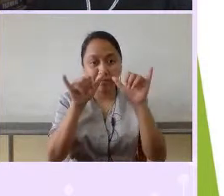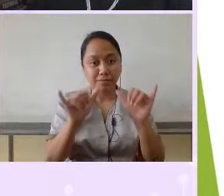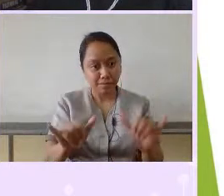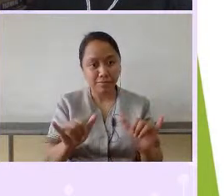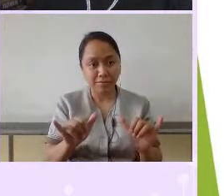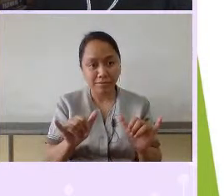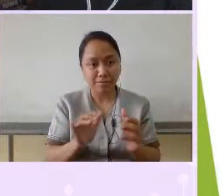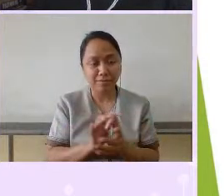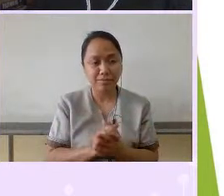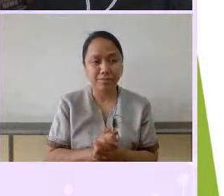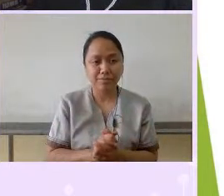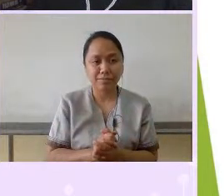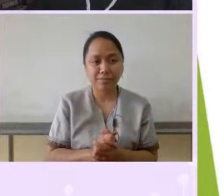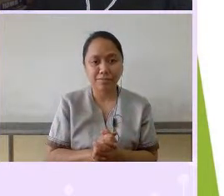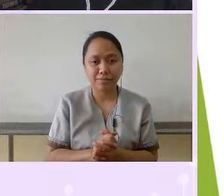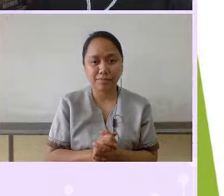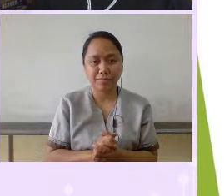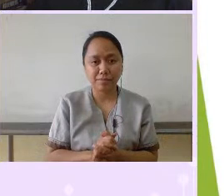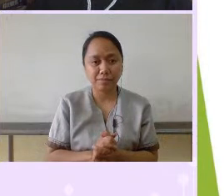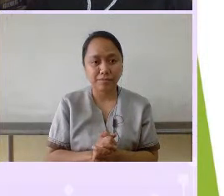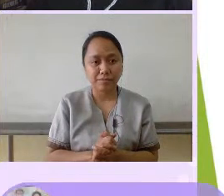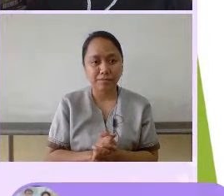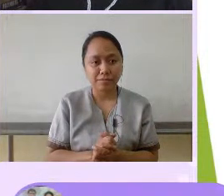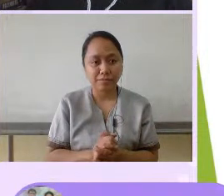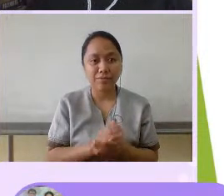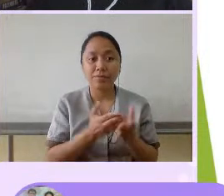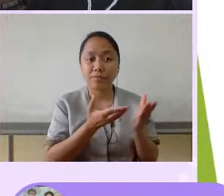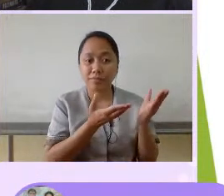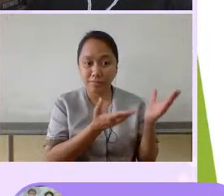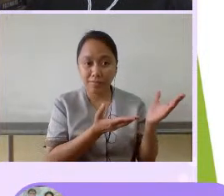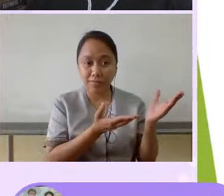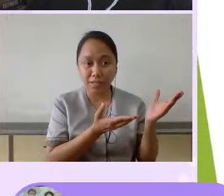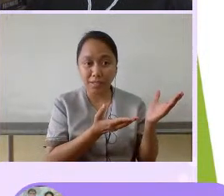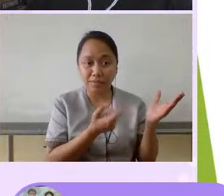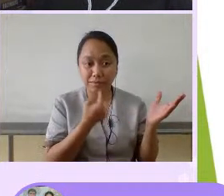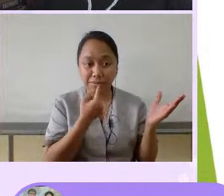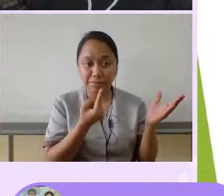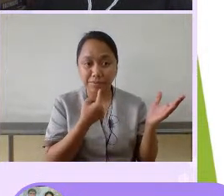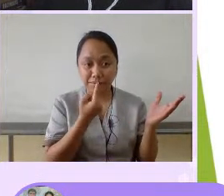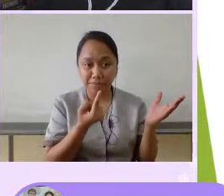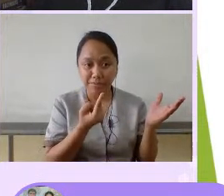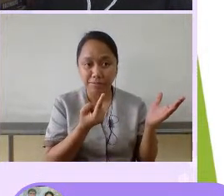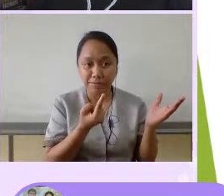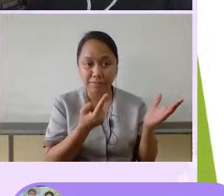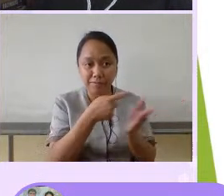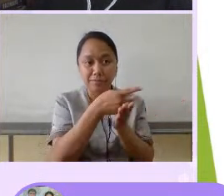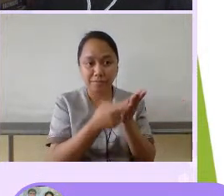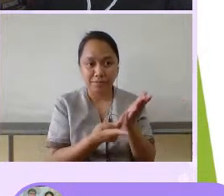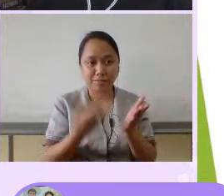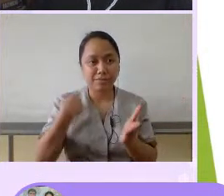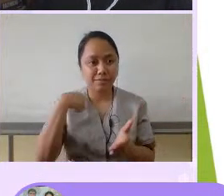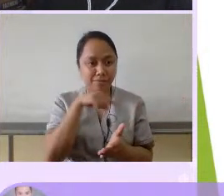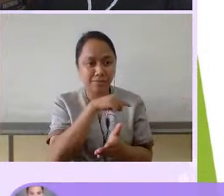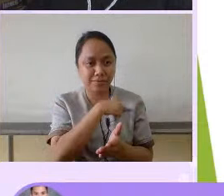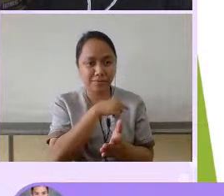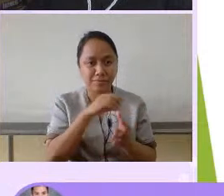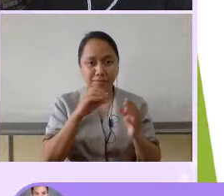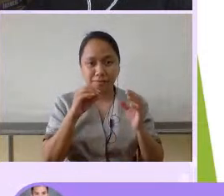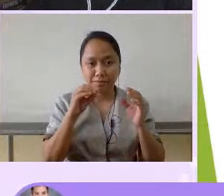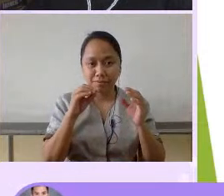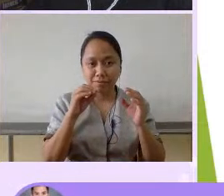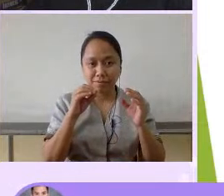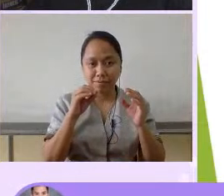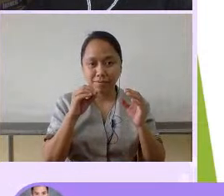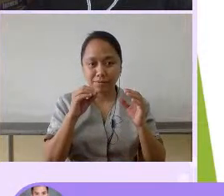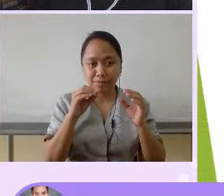lampasan na natin yung pangatlo. So ito po yung masasabi nating part ng ating digit all